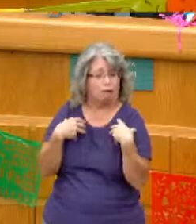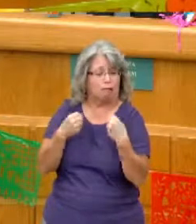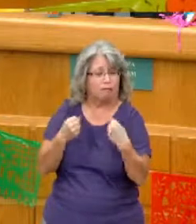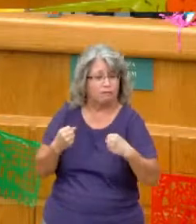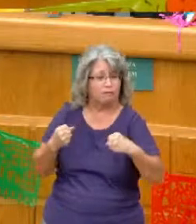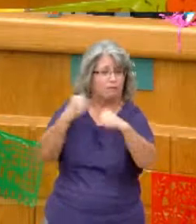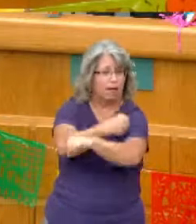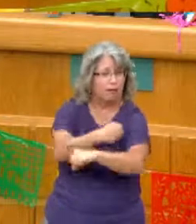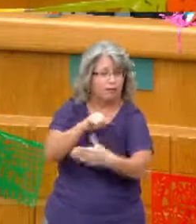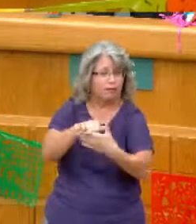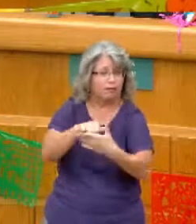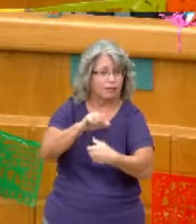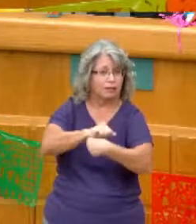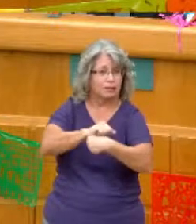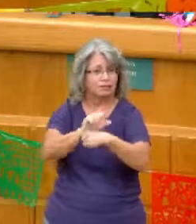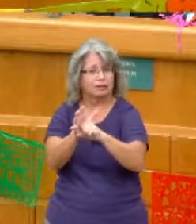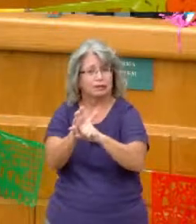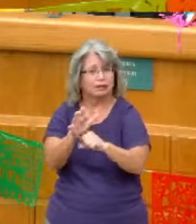virus.